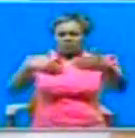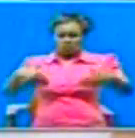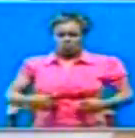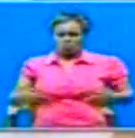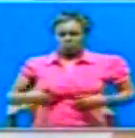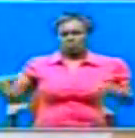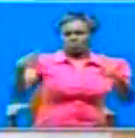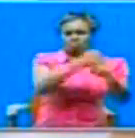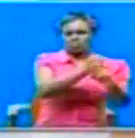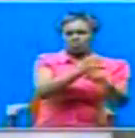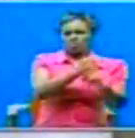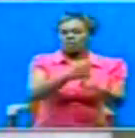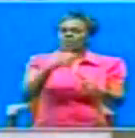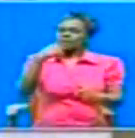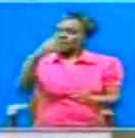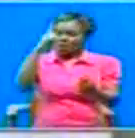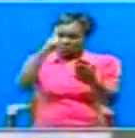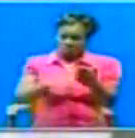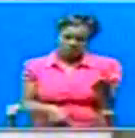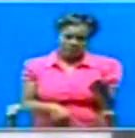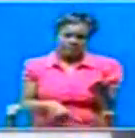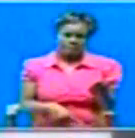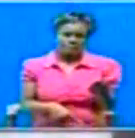and took over so I simply